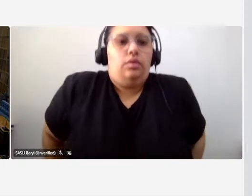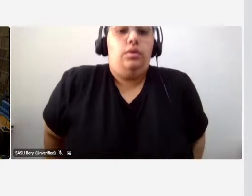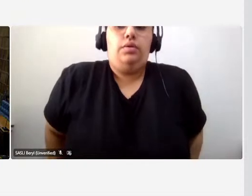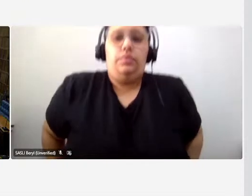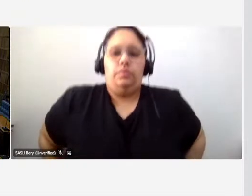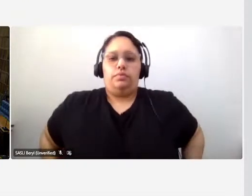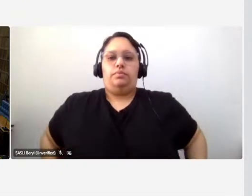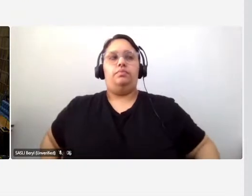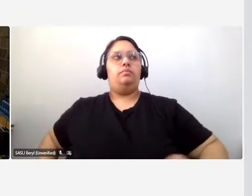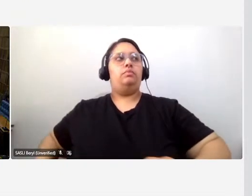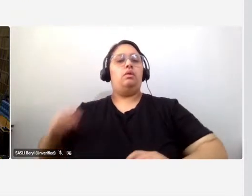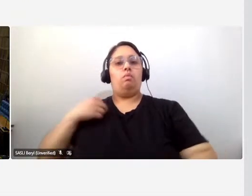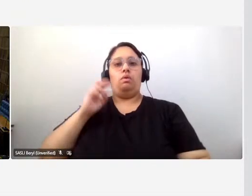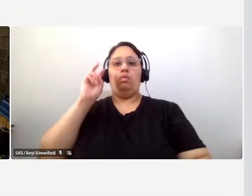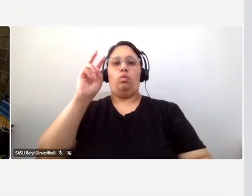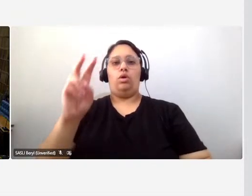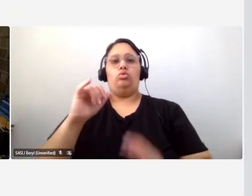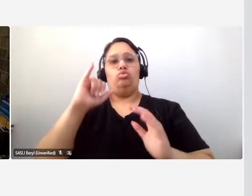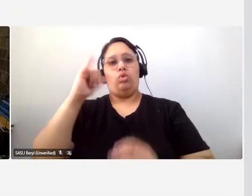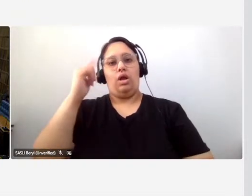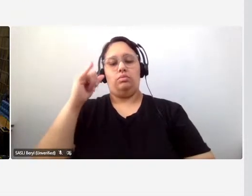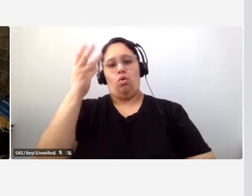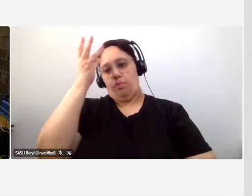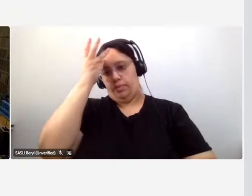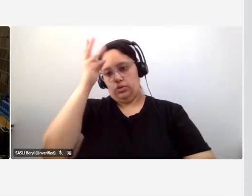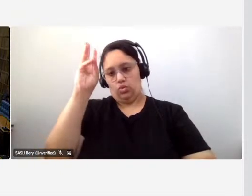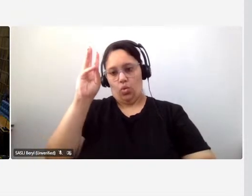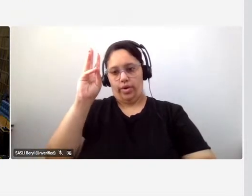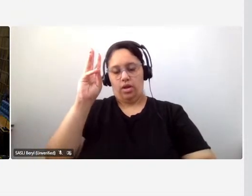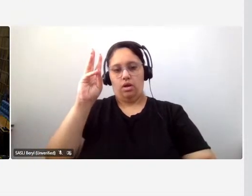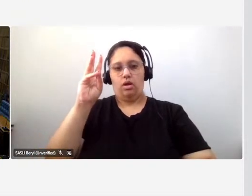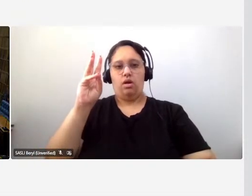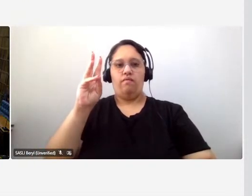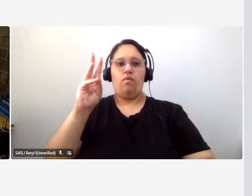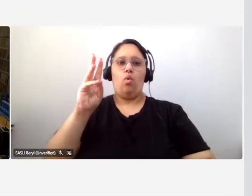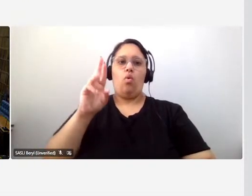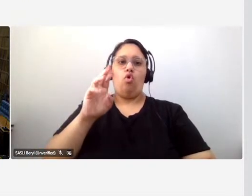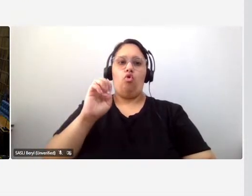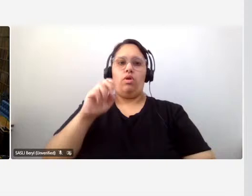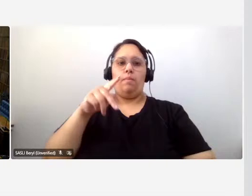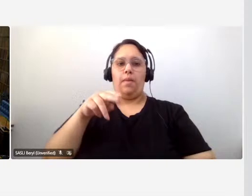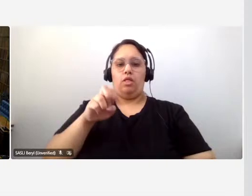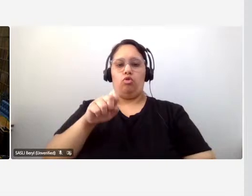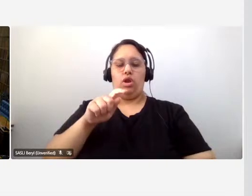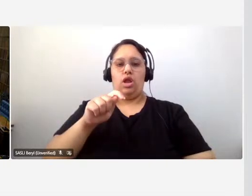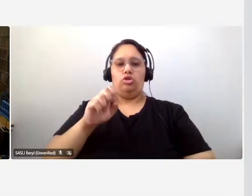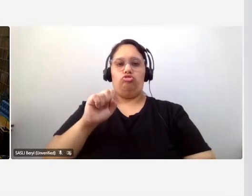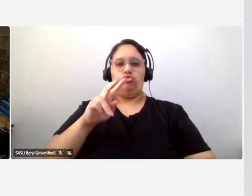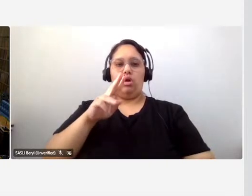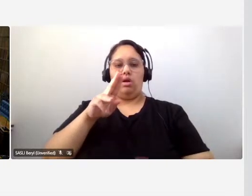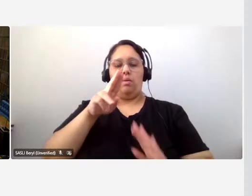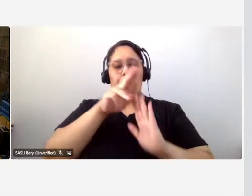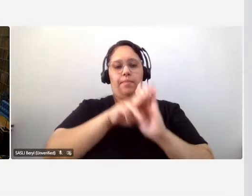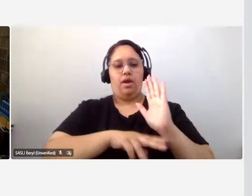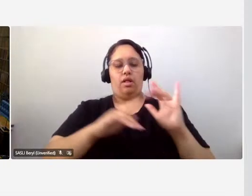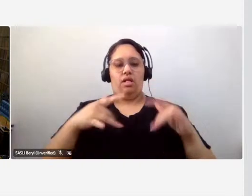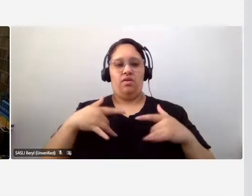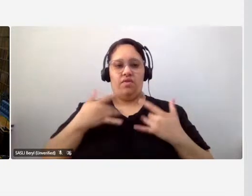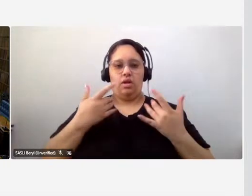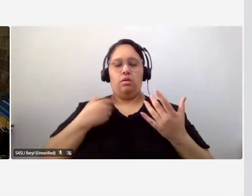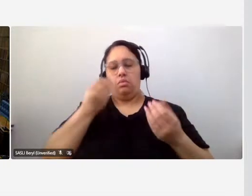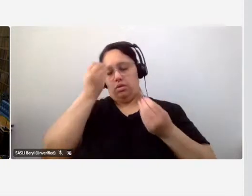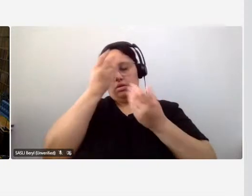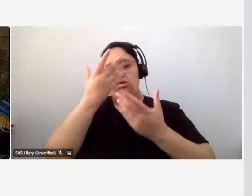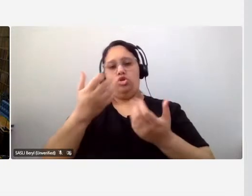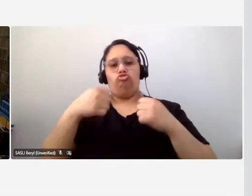in Johannesburg and Pretoria for the repatriation and reburial event, I've mentioned it to the chairperson